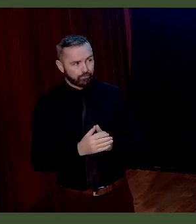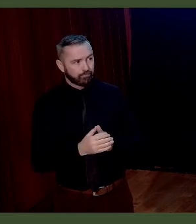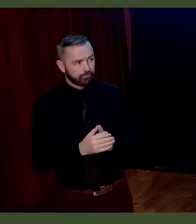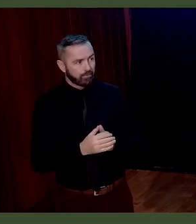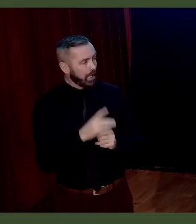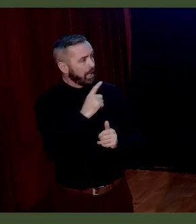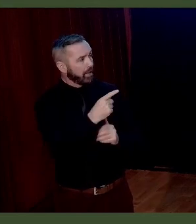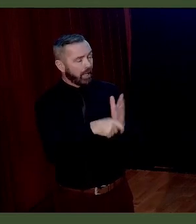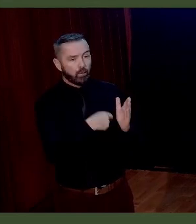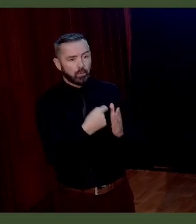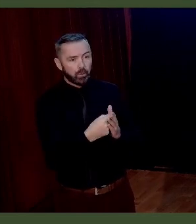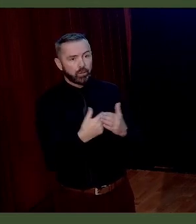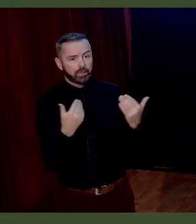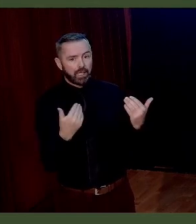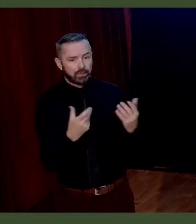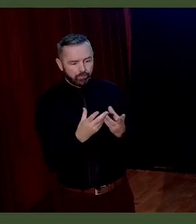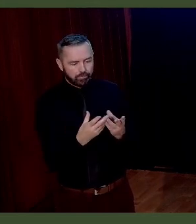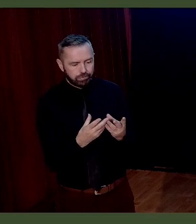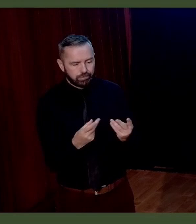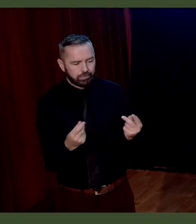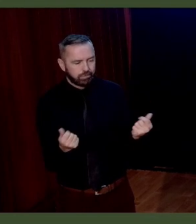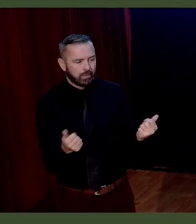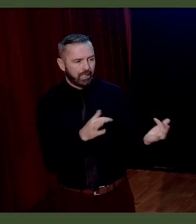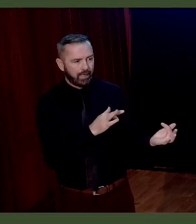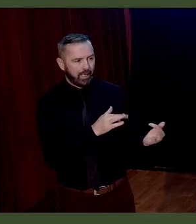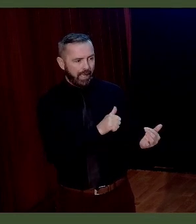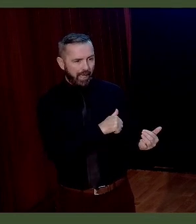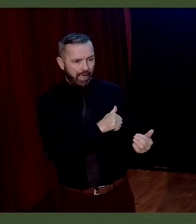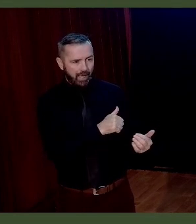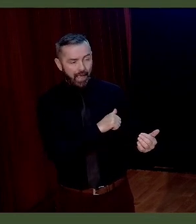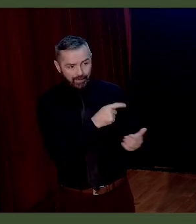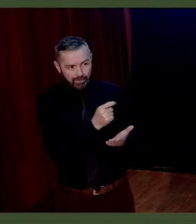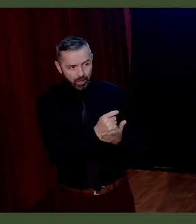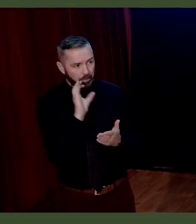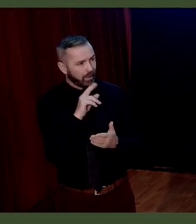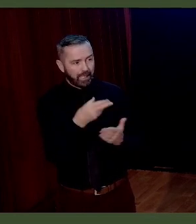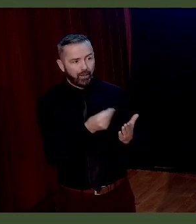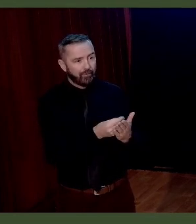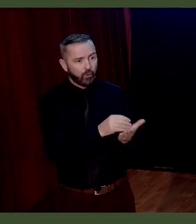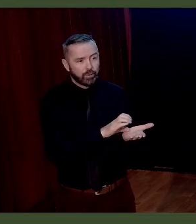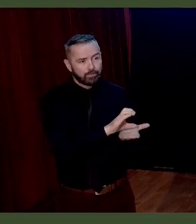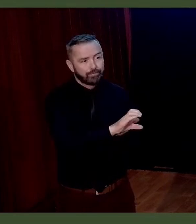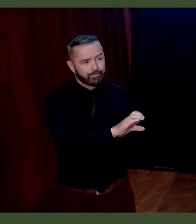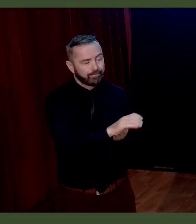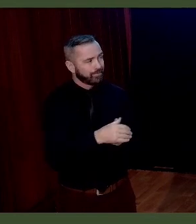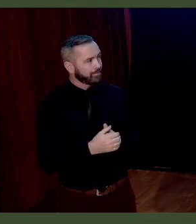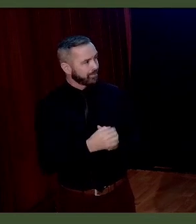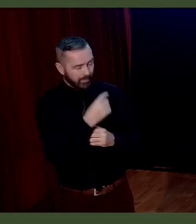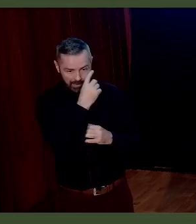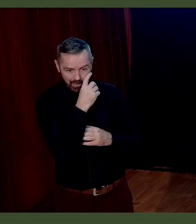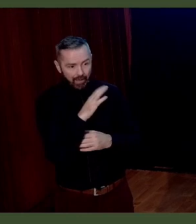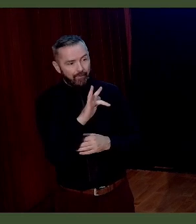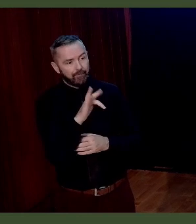another project that had to go at the end of the time because it could not be afforded. Houses in Fairbrothers Fields